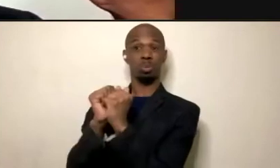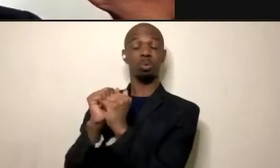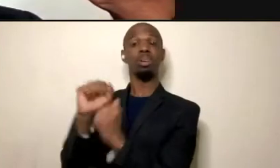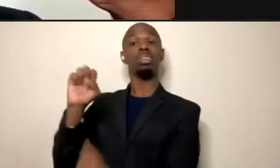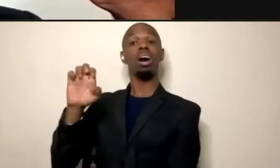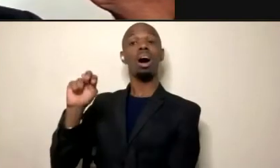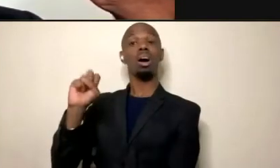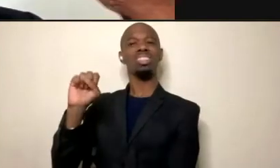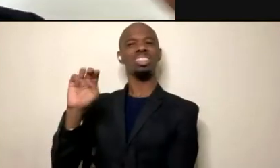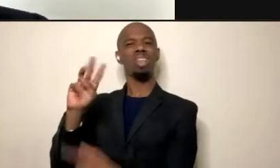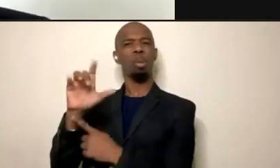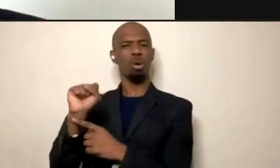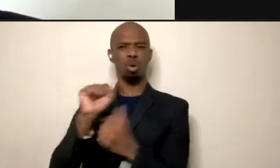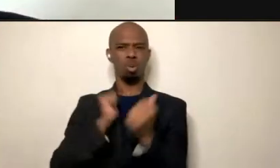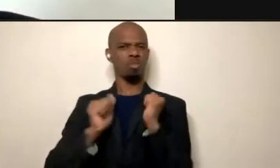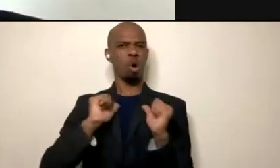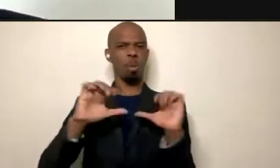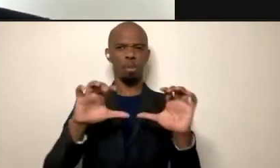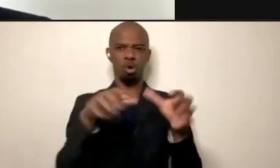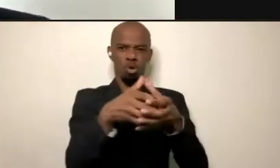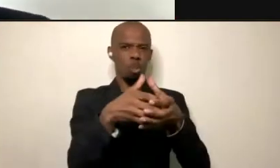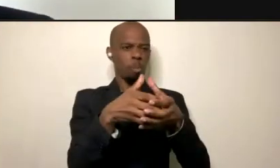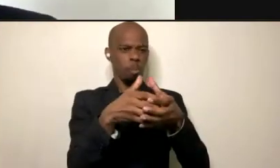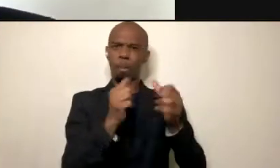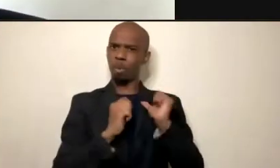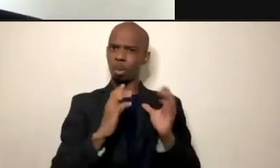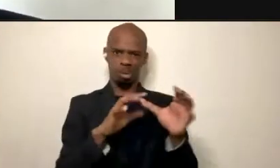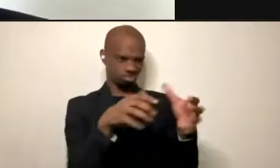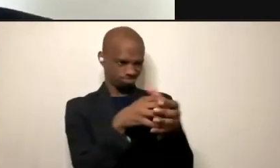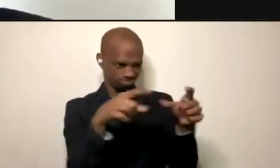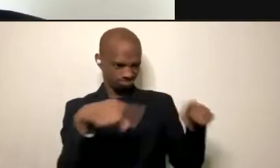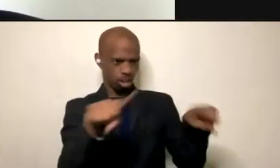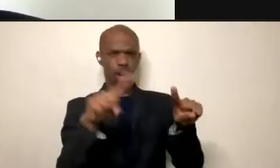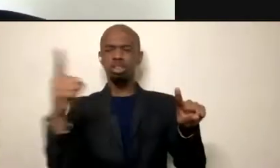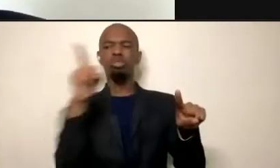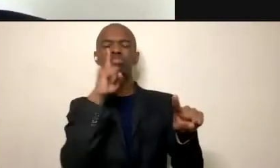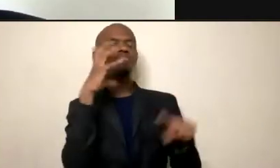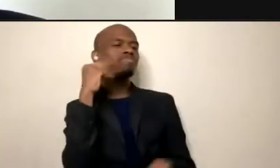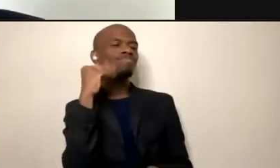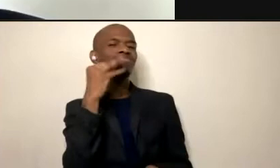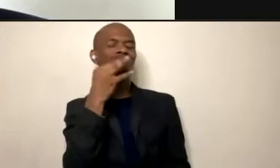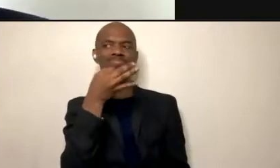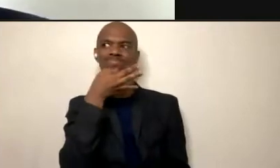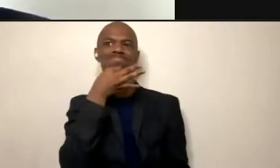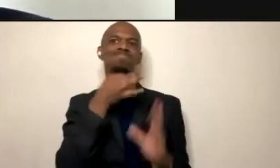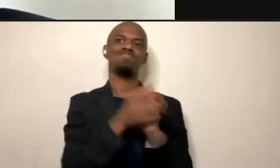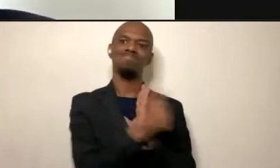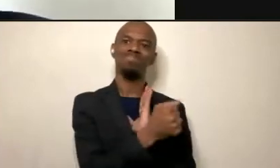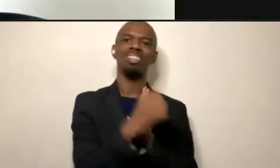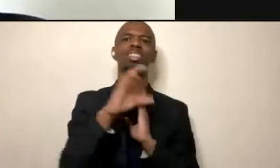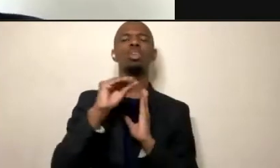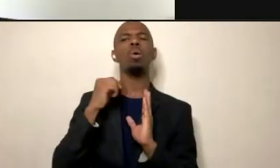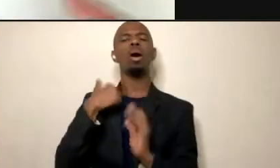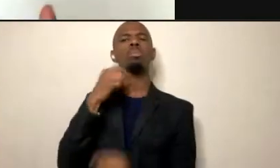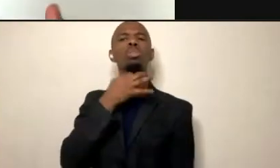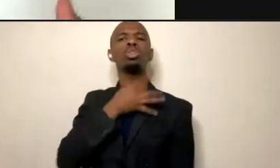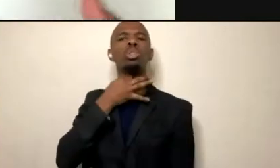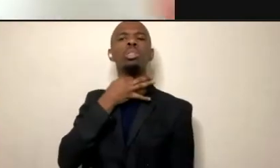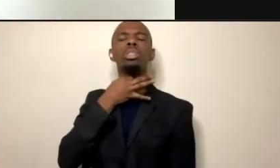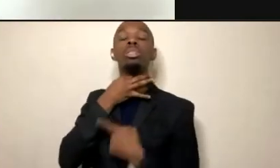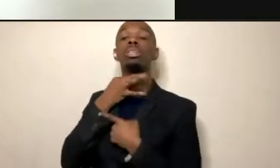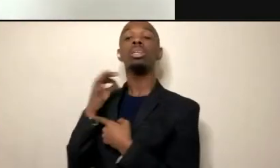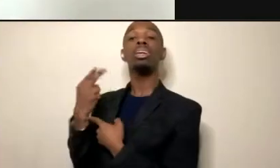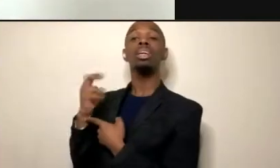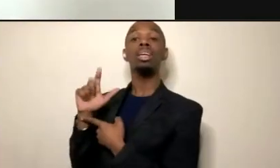think healing, where does healing sit with you in terms of your of your process? I mean, I think I have